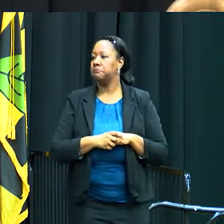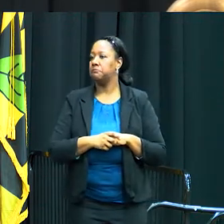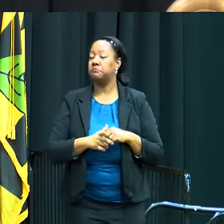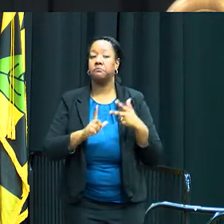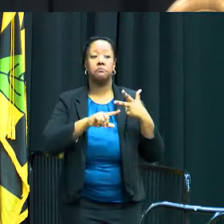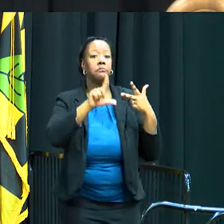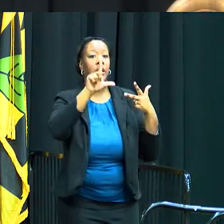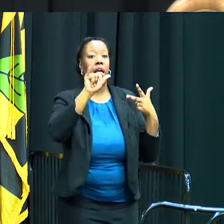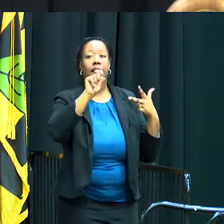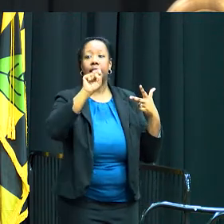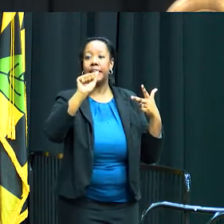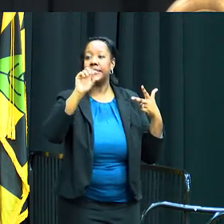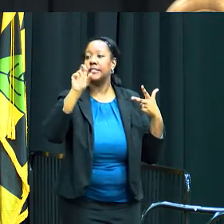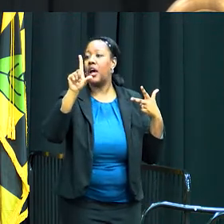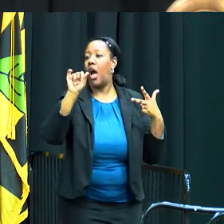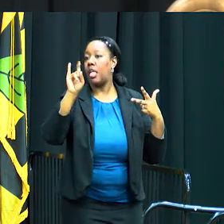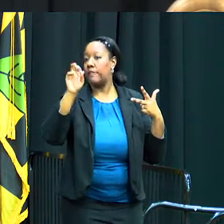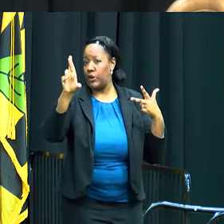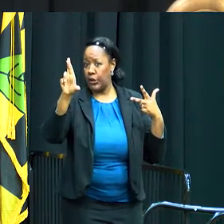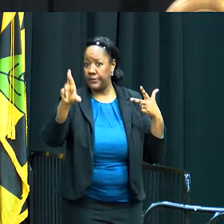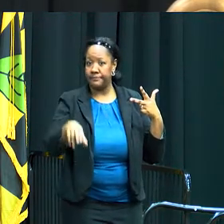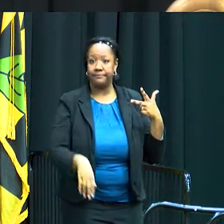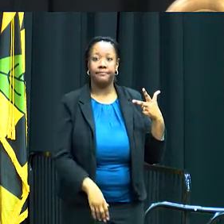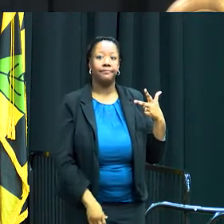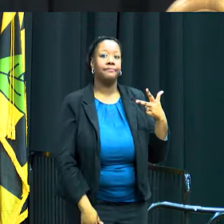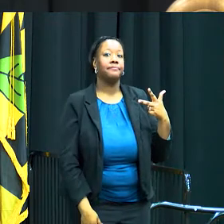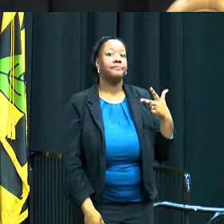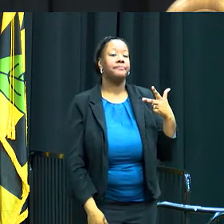Ms. Lisa Oliver.